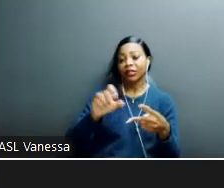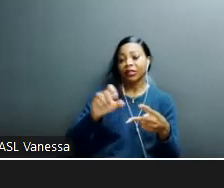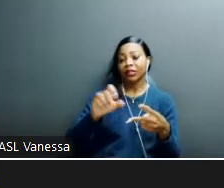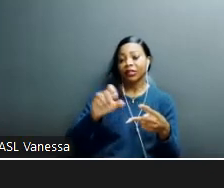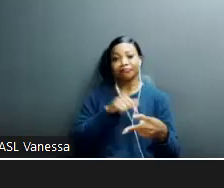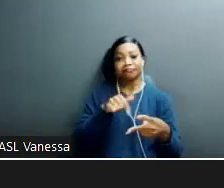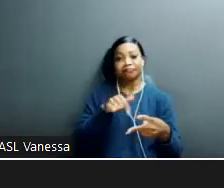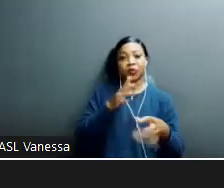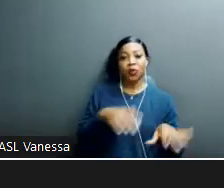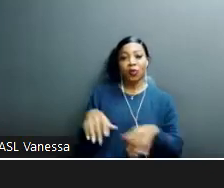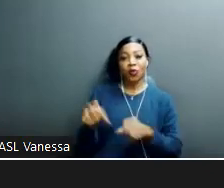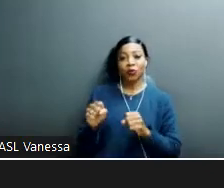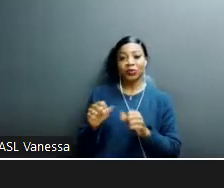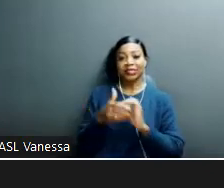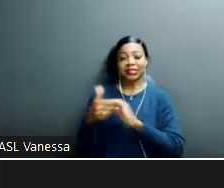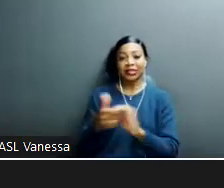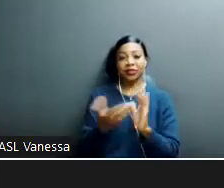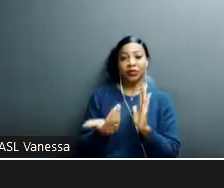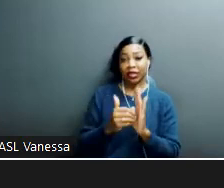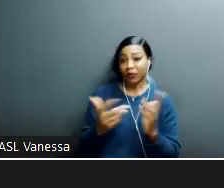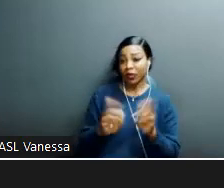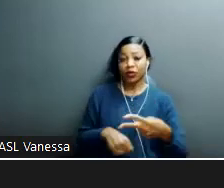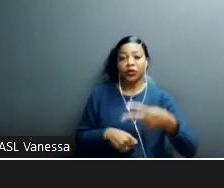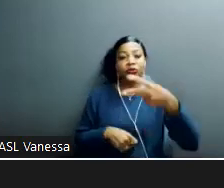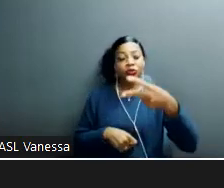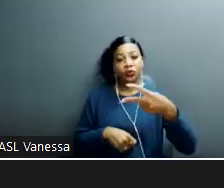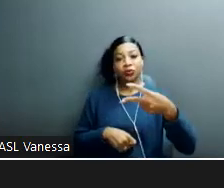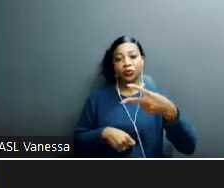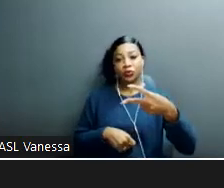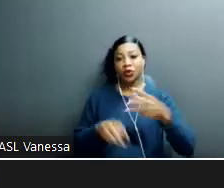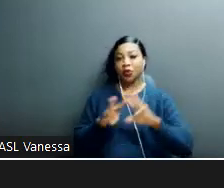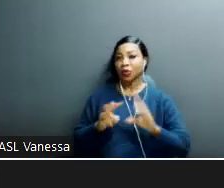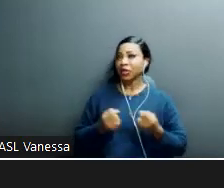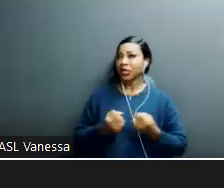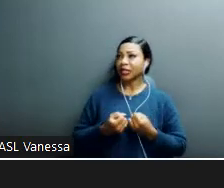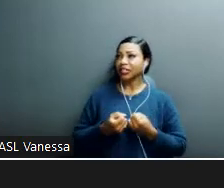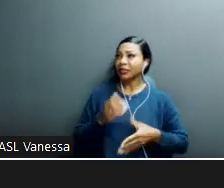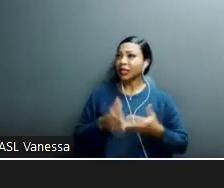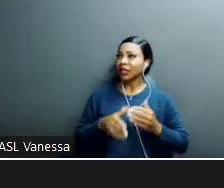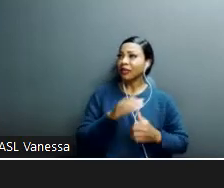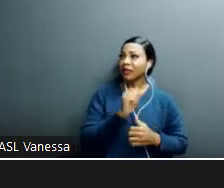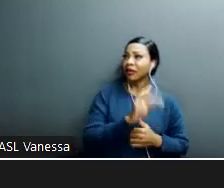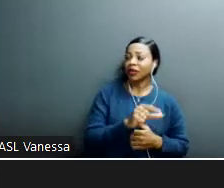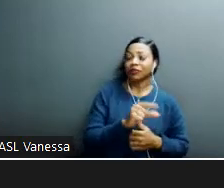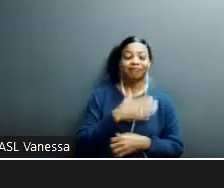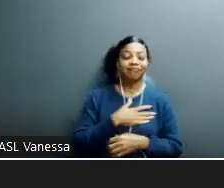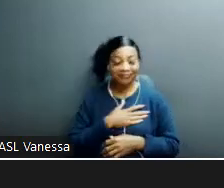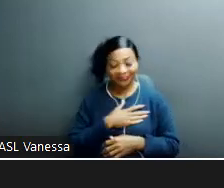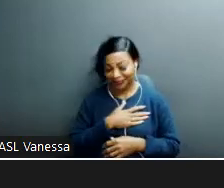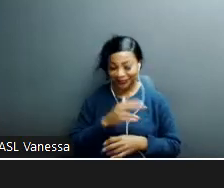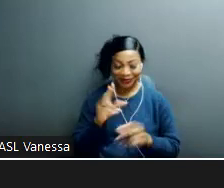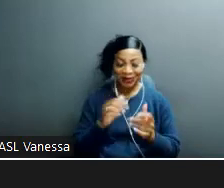posting together again to two webinars by the end of August oh October I'm still hoping for